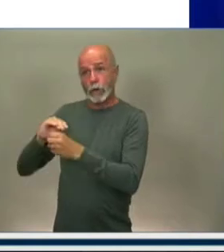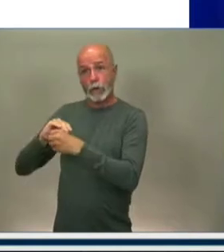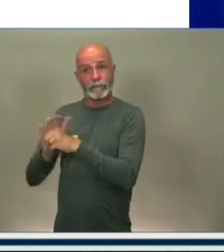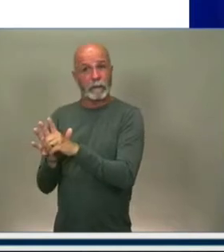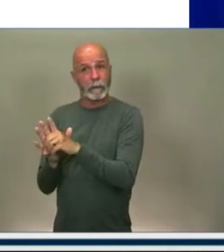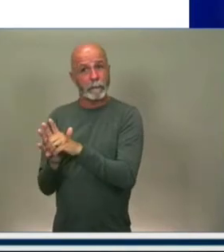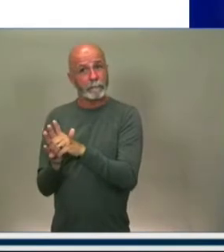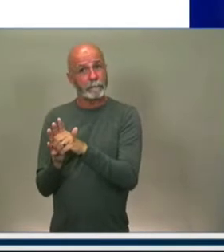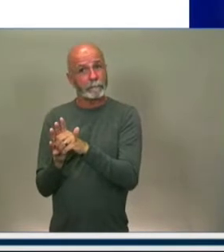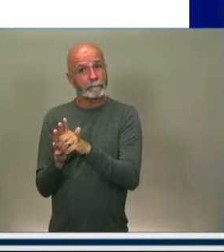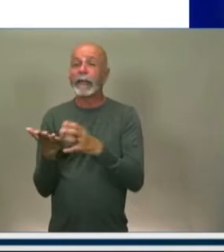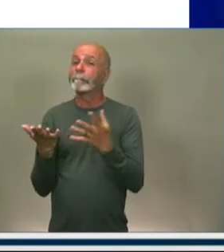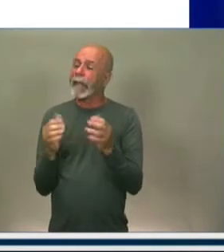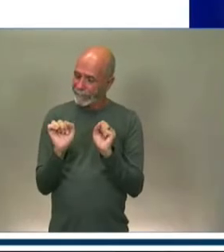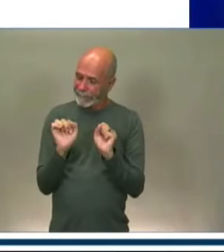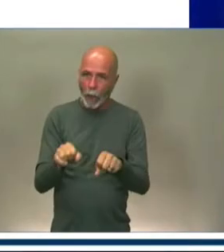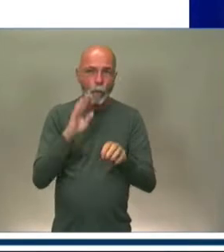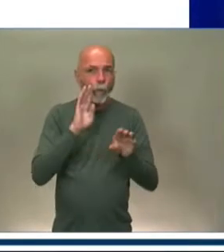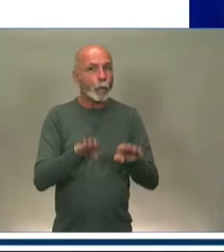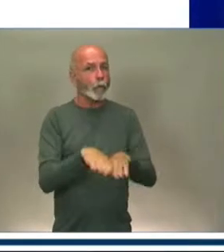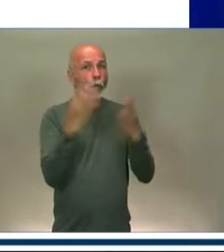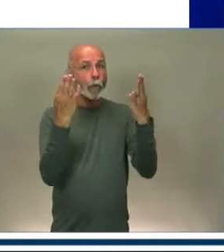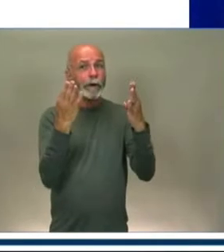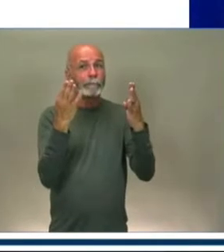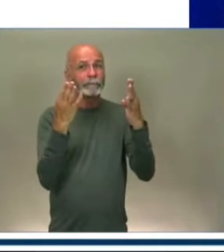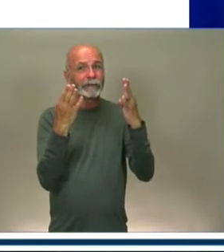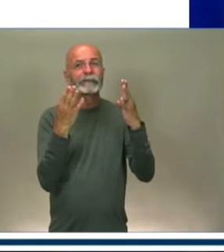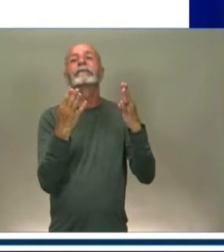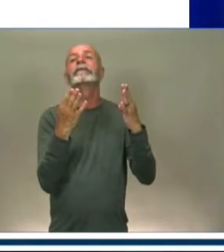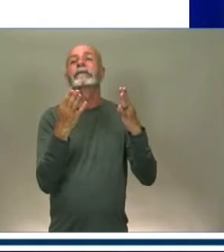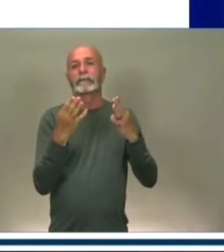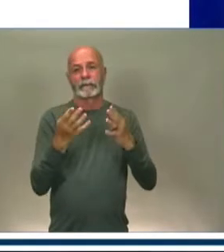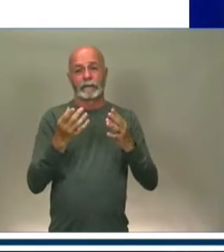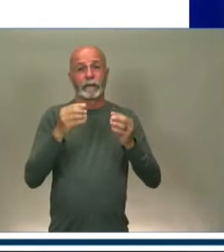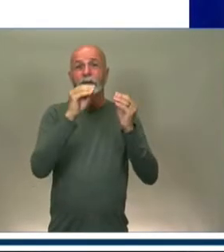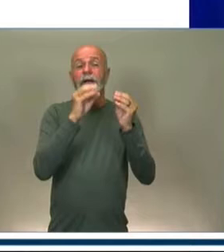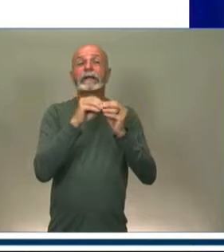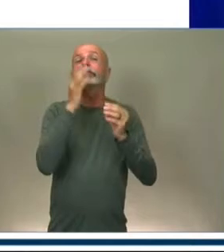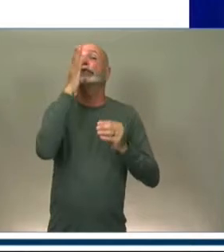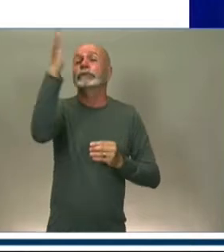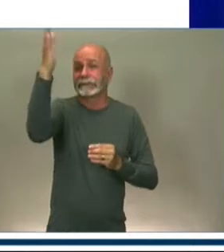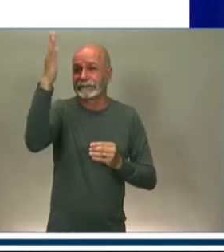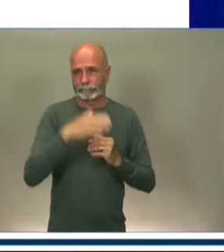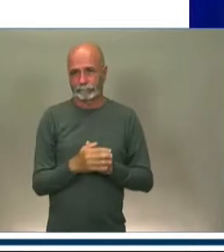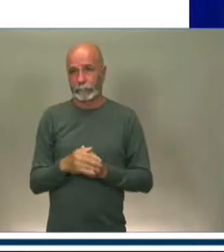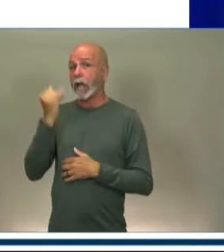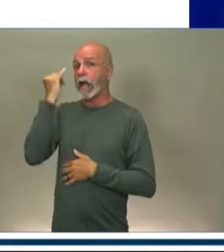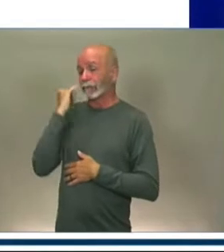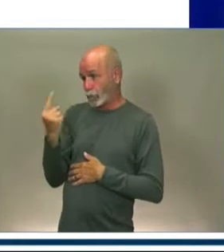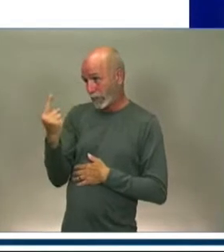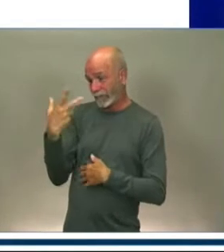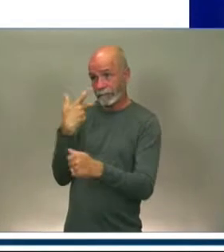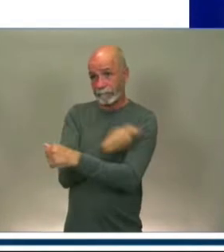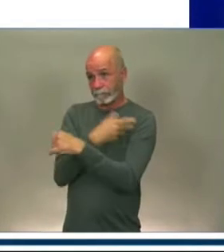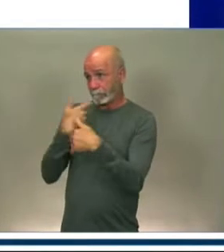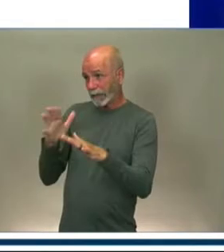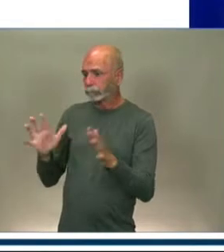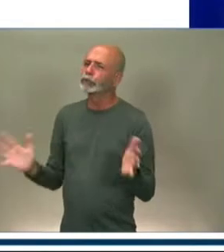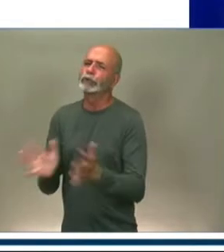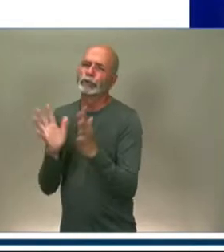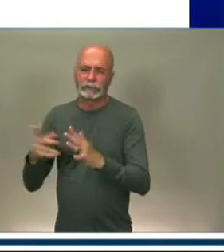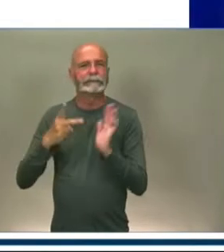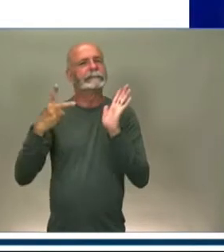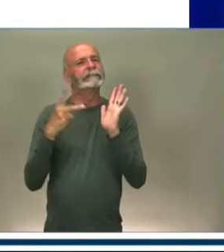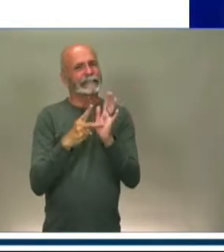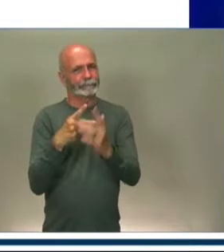Nova Scotians who have had their first dose to get their second dose as soon as possible. We are also asking Nova Scotians who